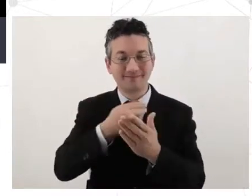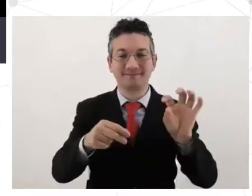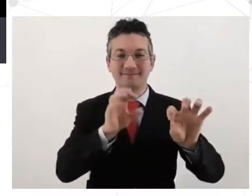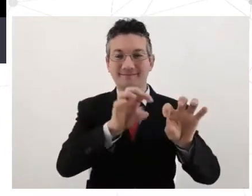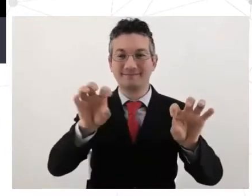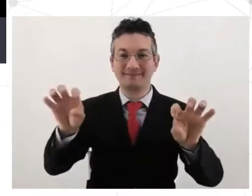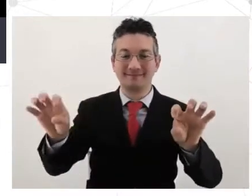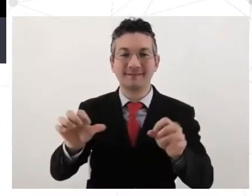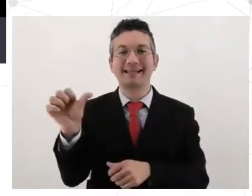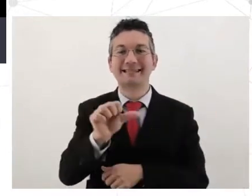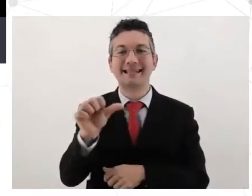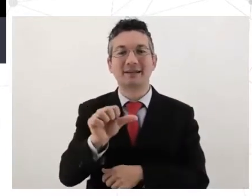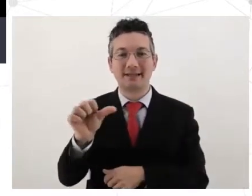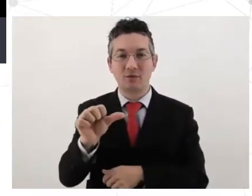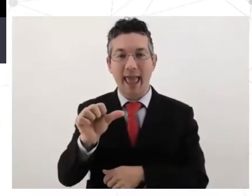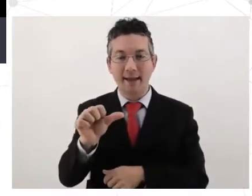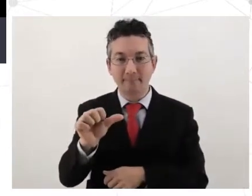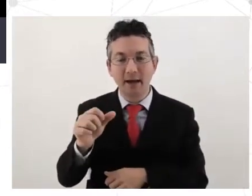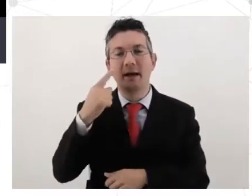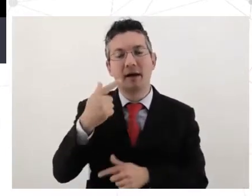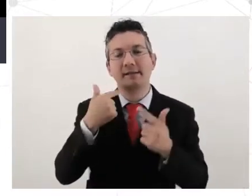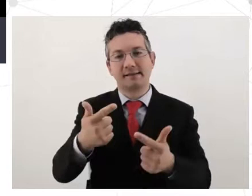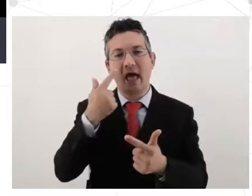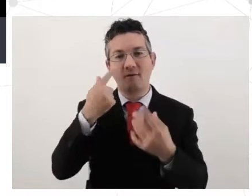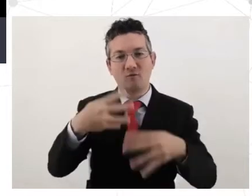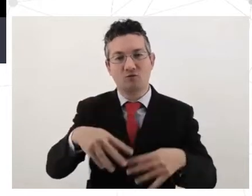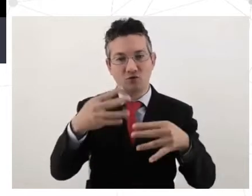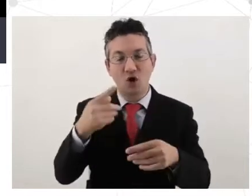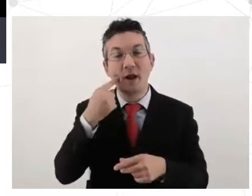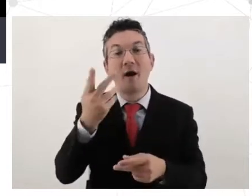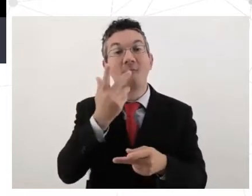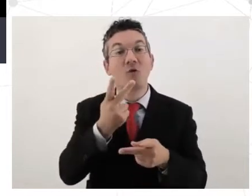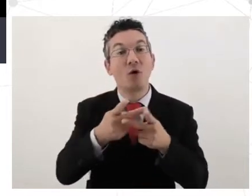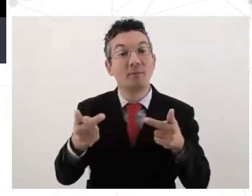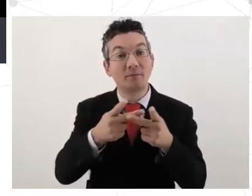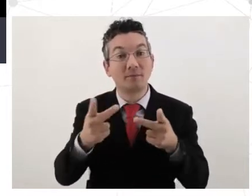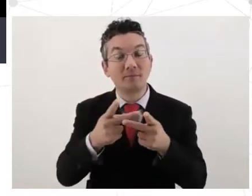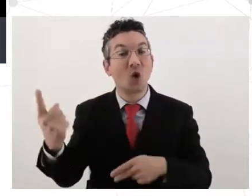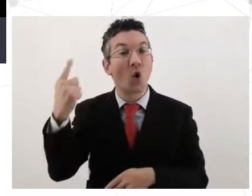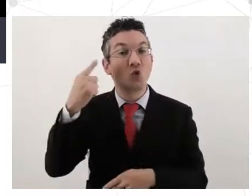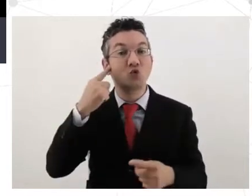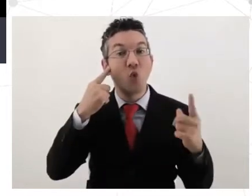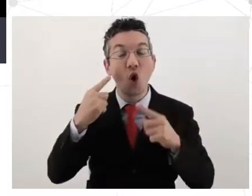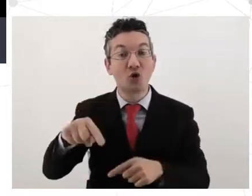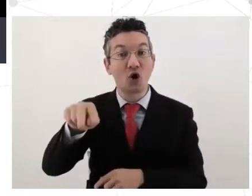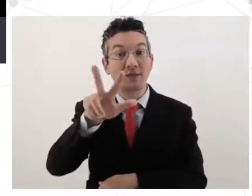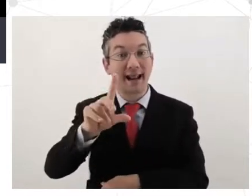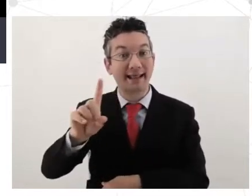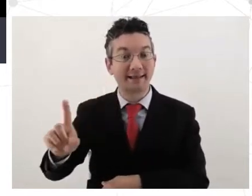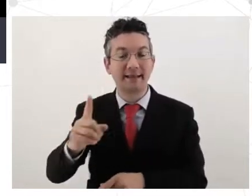perspective. Now, the audio should be in 3D, and you should get it with your stereo headphones to better experience what it really sounds